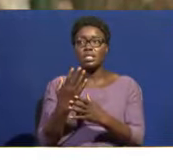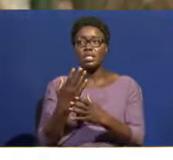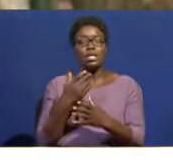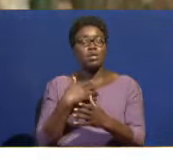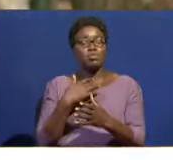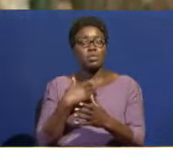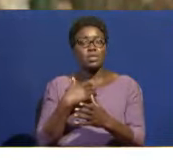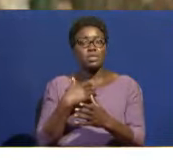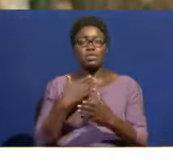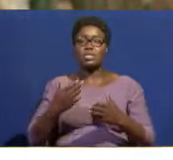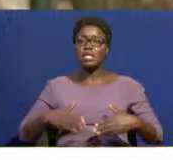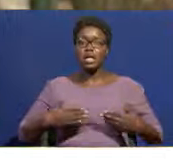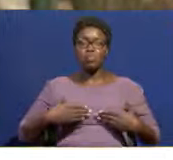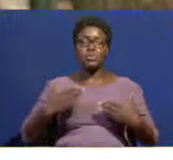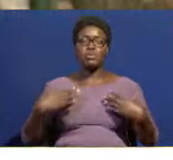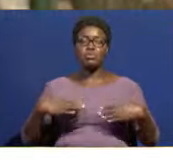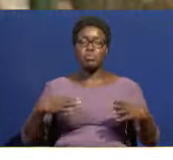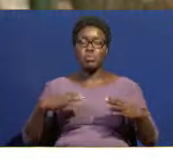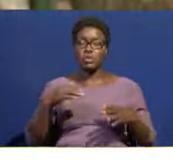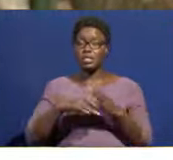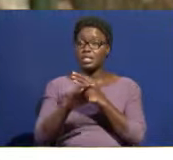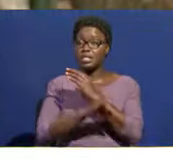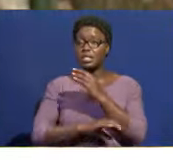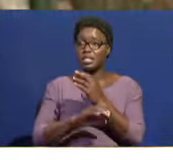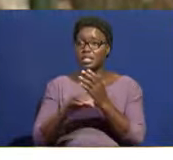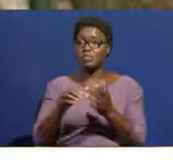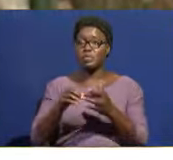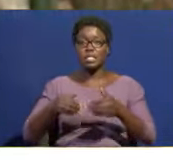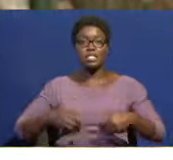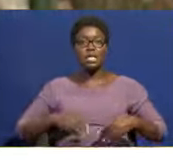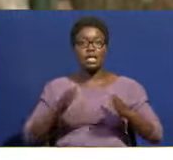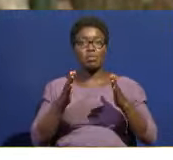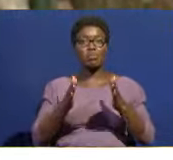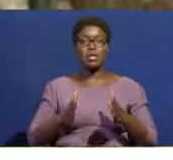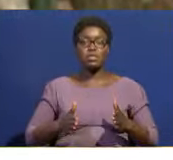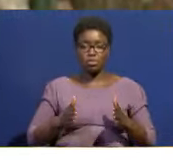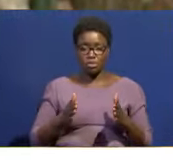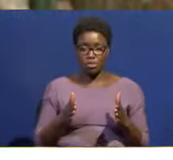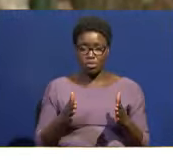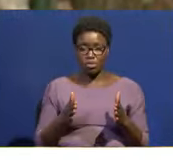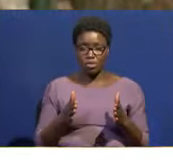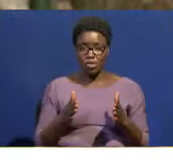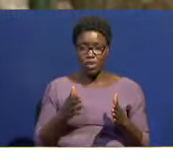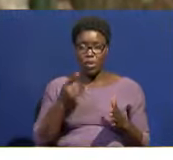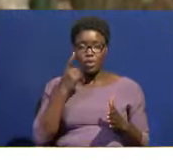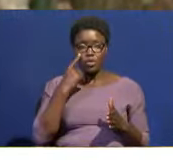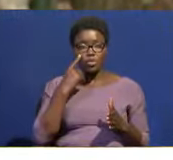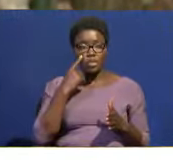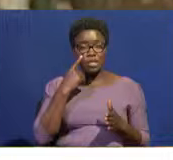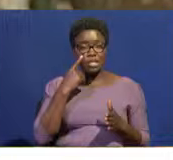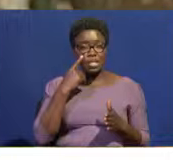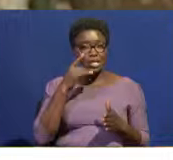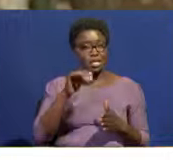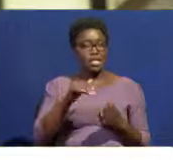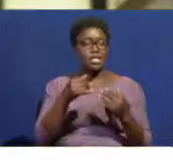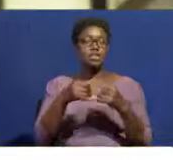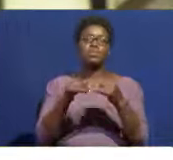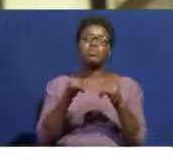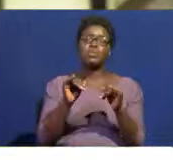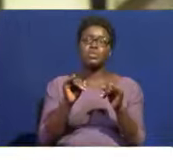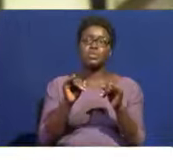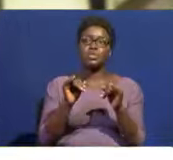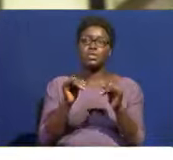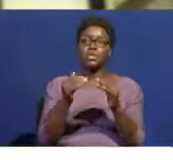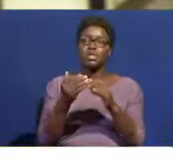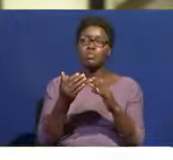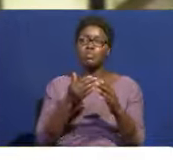the happiest people in this country, and especially as a young person, to see it into implementation. If you